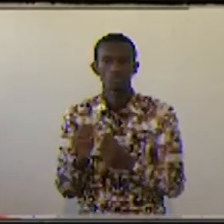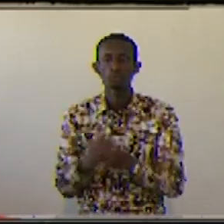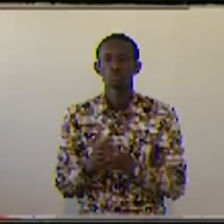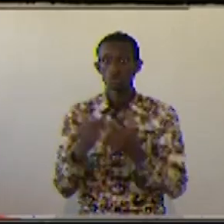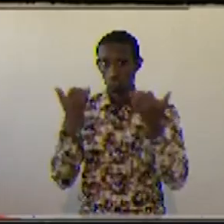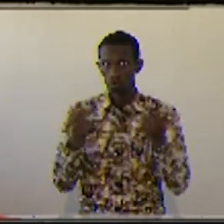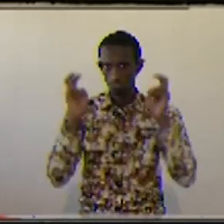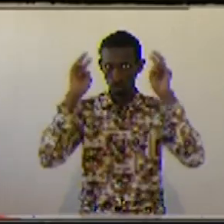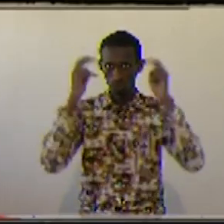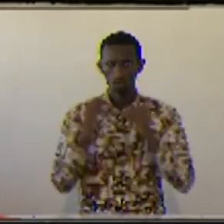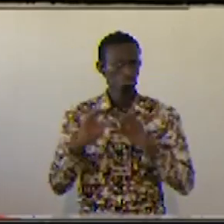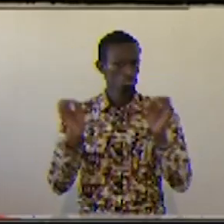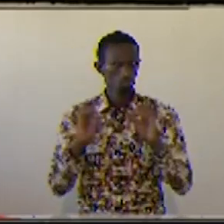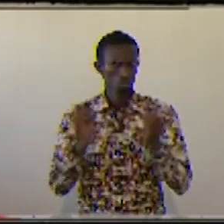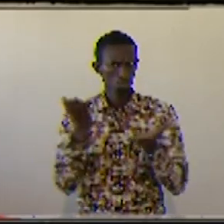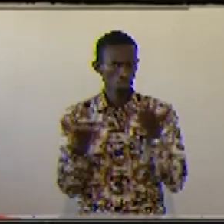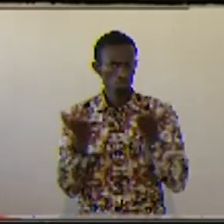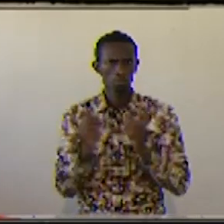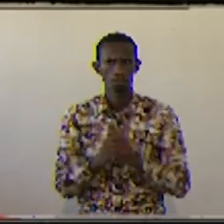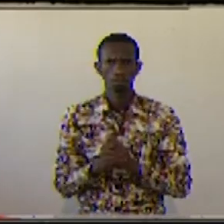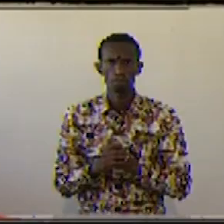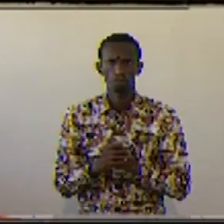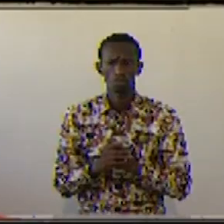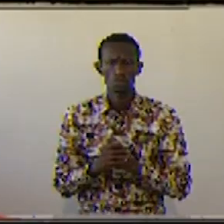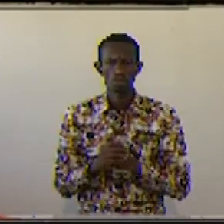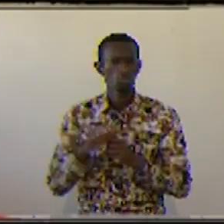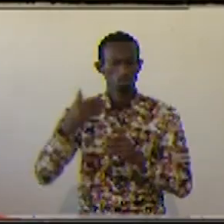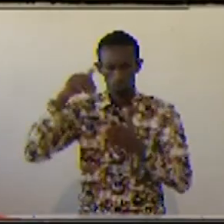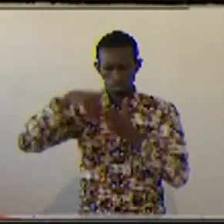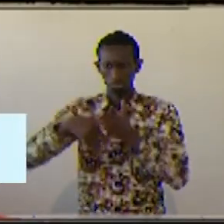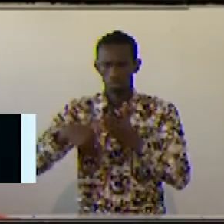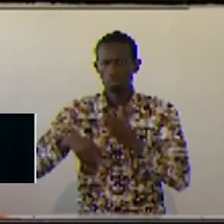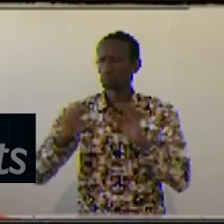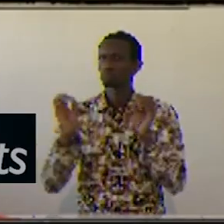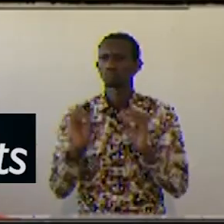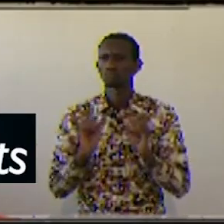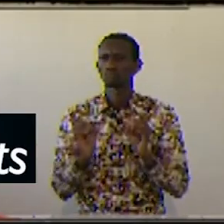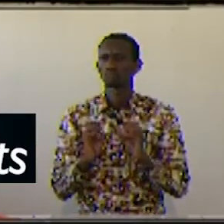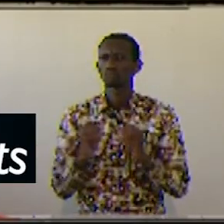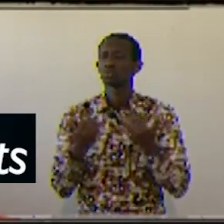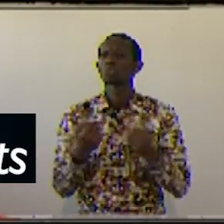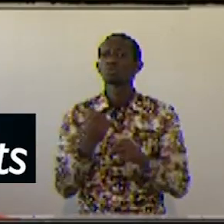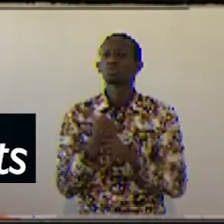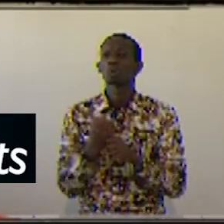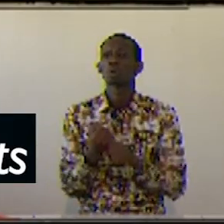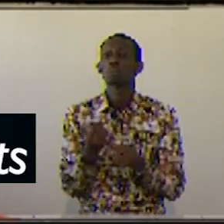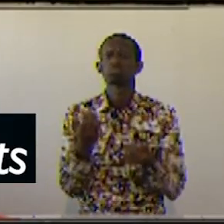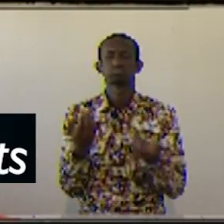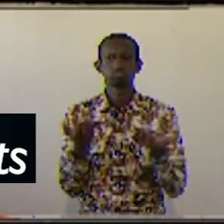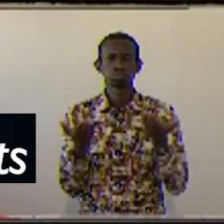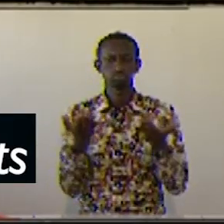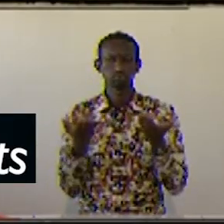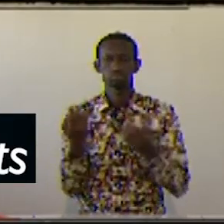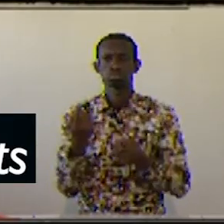not balancing chemical equations, so we will not go in the details. What we need is to have the equation balanced. So